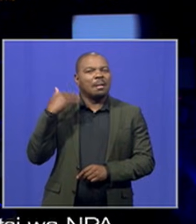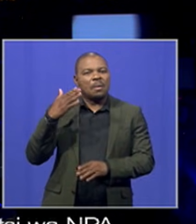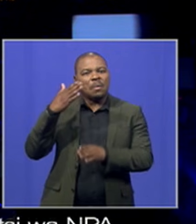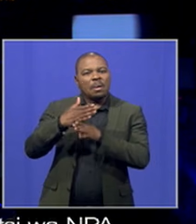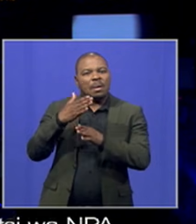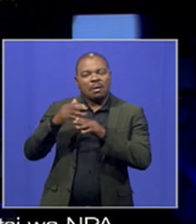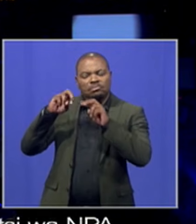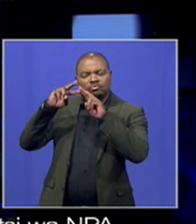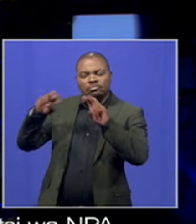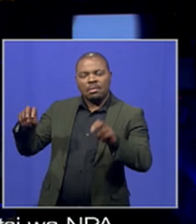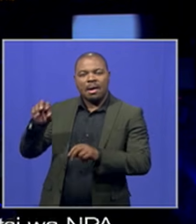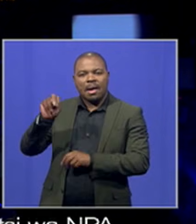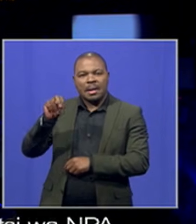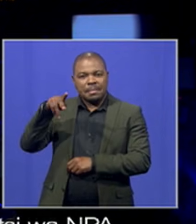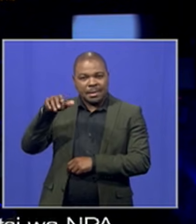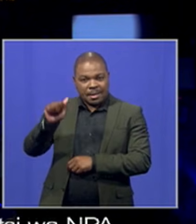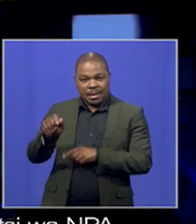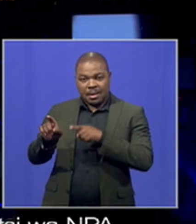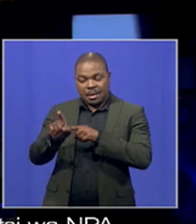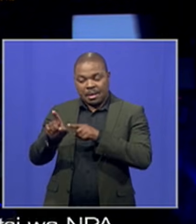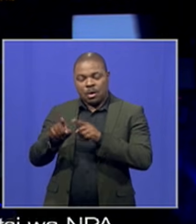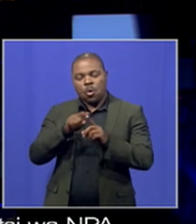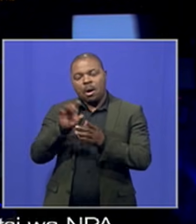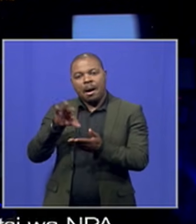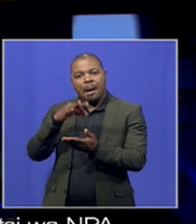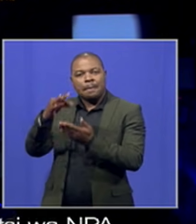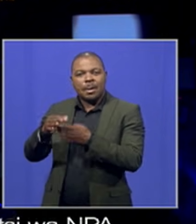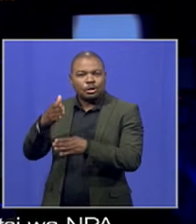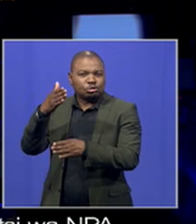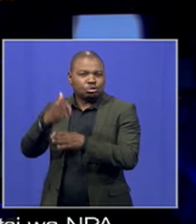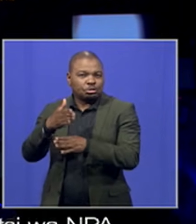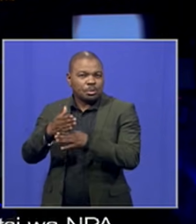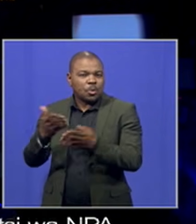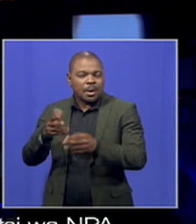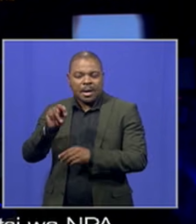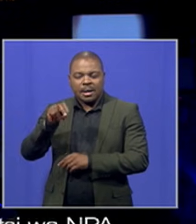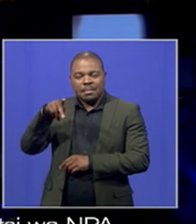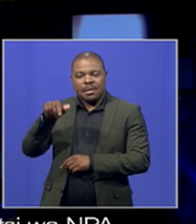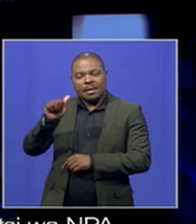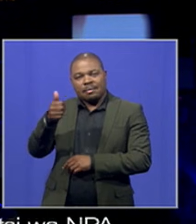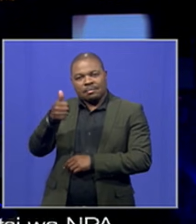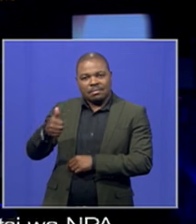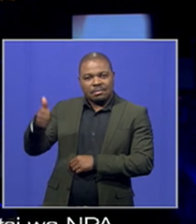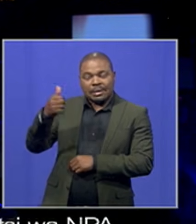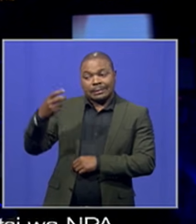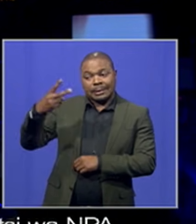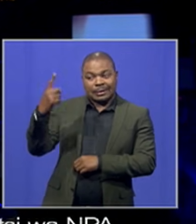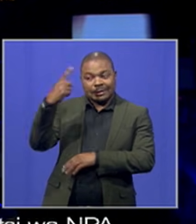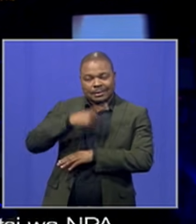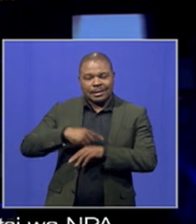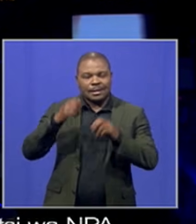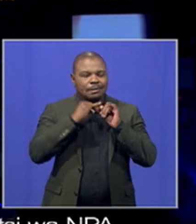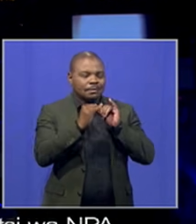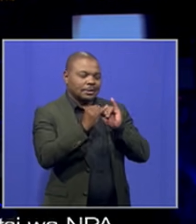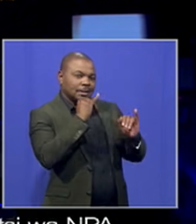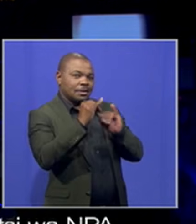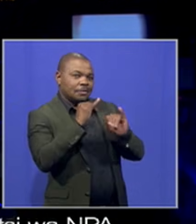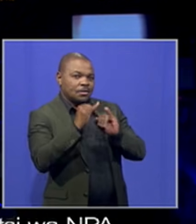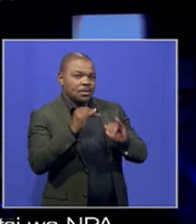la bofuputsi la NPA ibile e mong wa baikopedi ba mosebetsi wa ba hlo ya NPA letsatsing la bobedi le diphuputso kapa